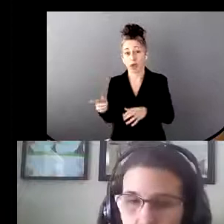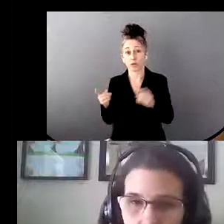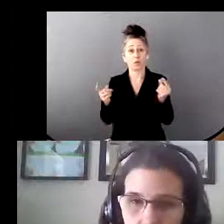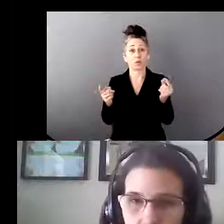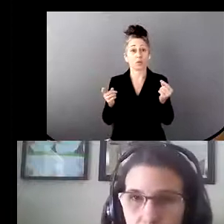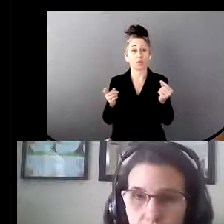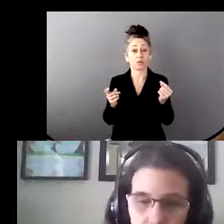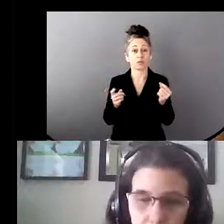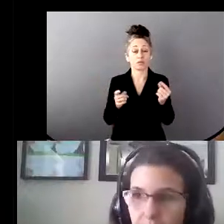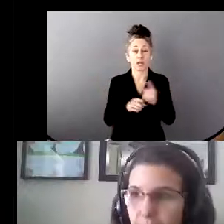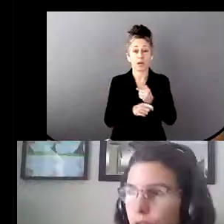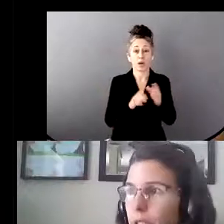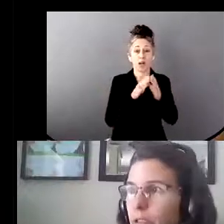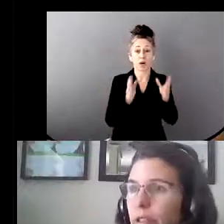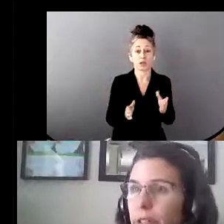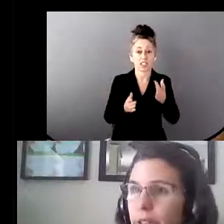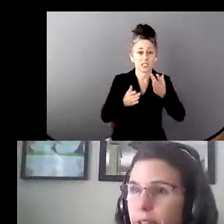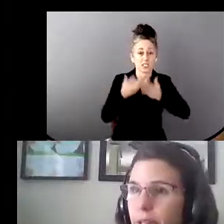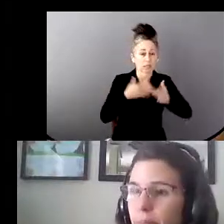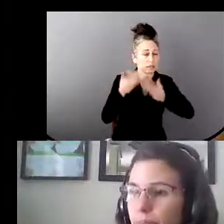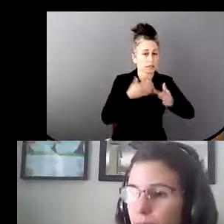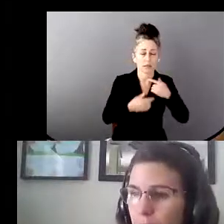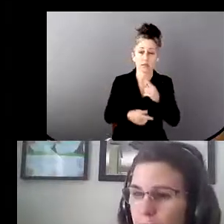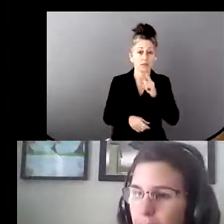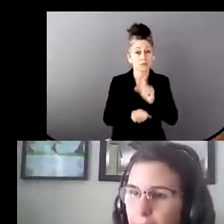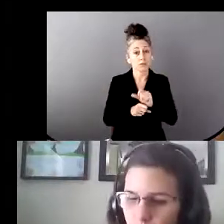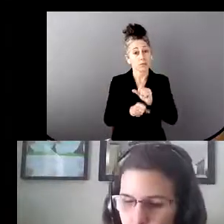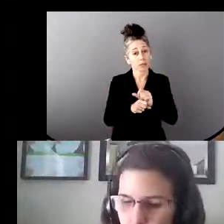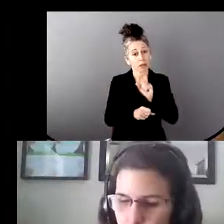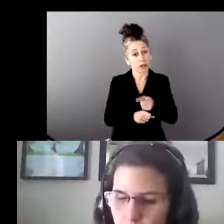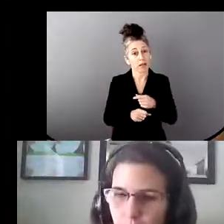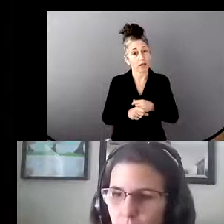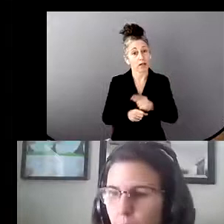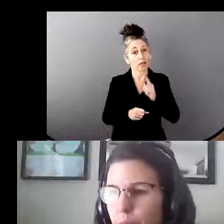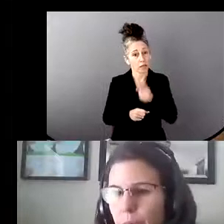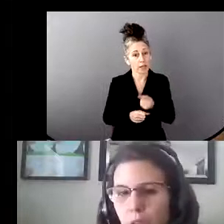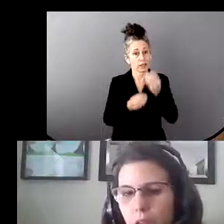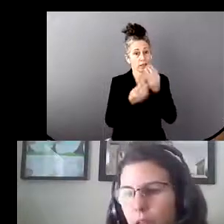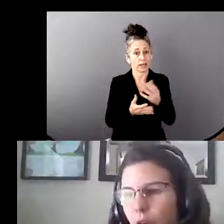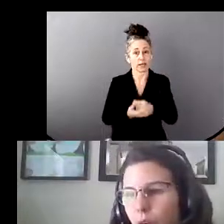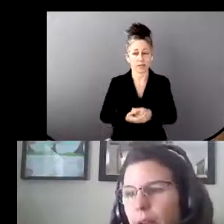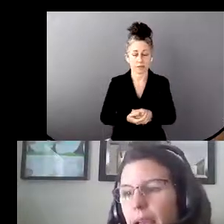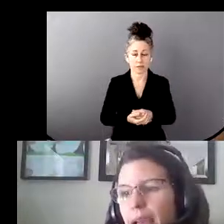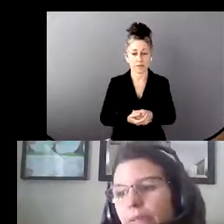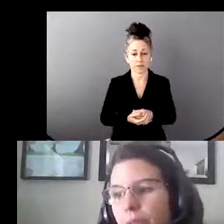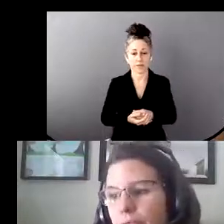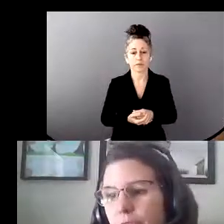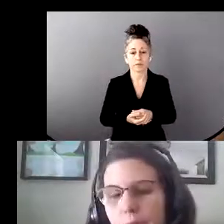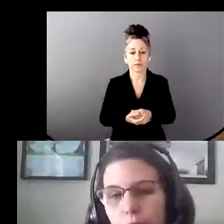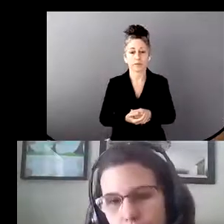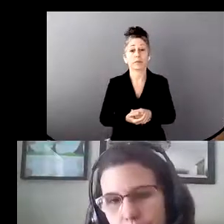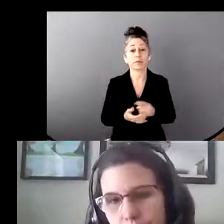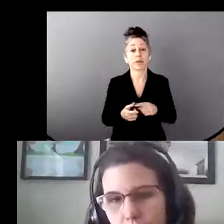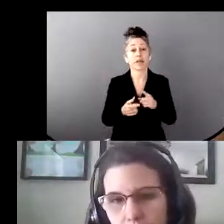adequate housing. And this is actually true. It does represent actual data. When I add information